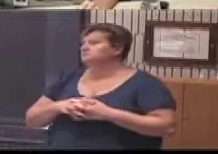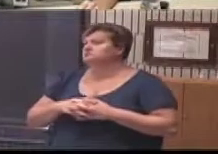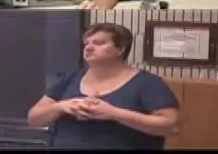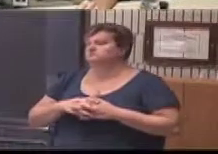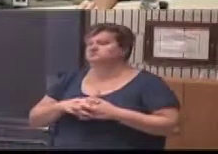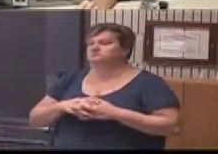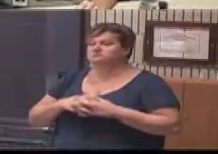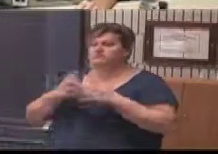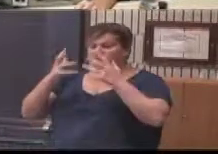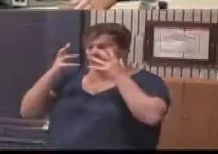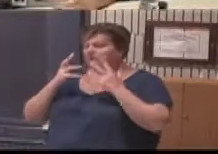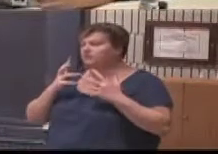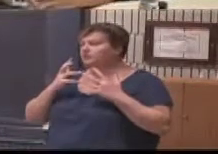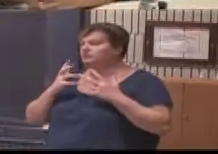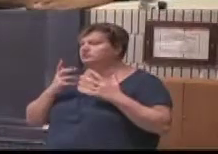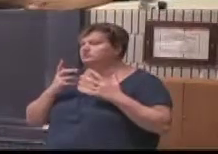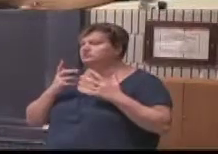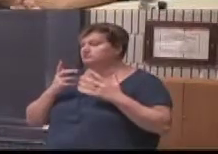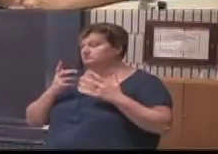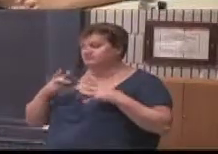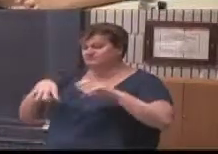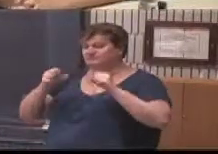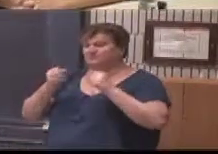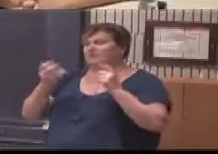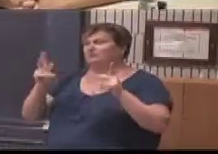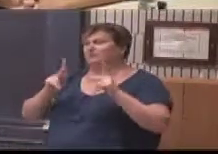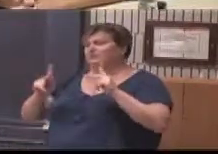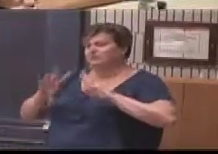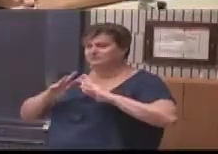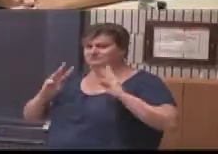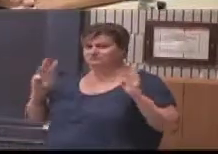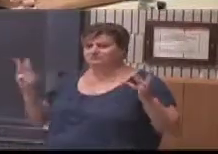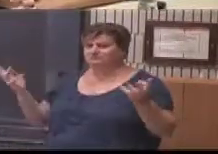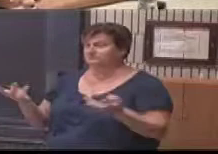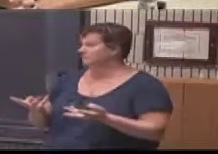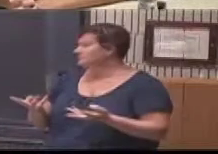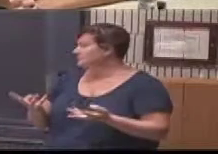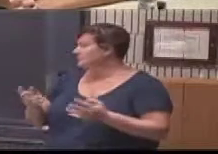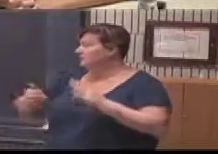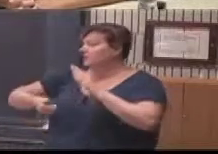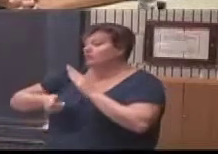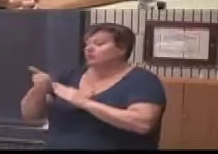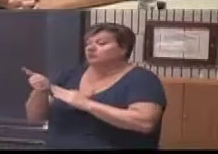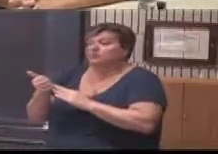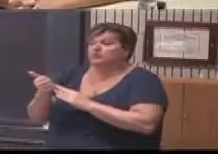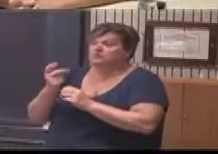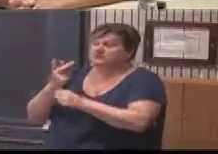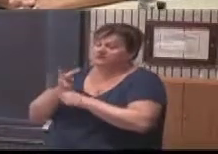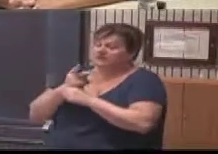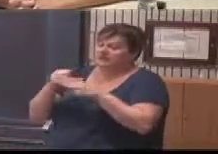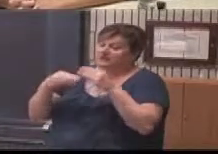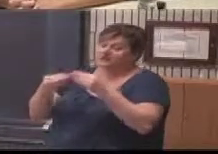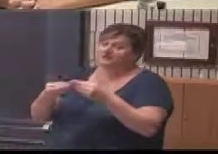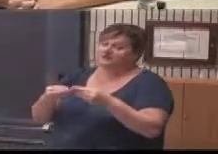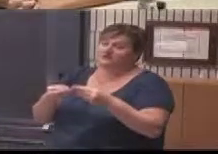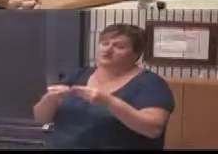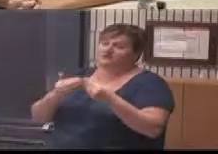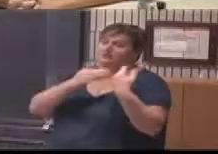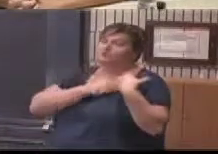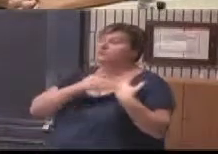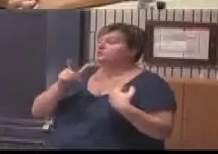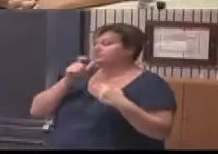unfortunately, it does take a village. Most of the caregiving falls on the backs of family,